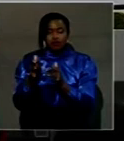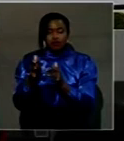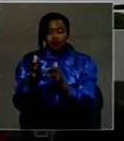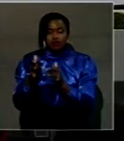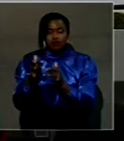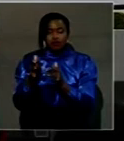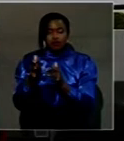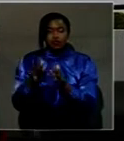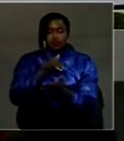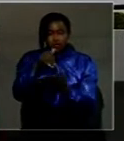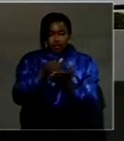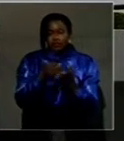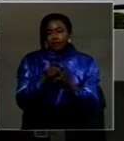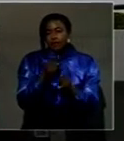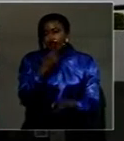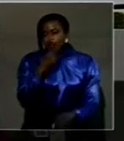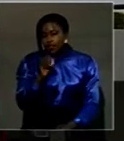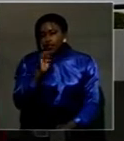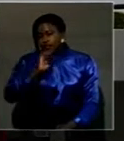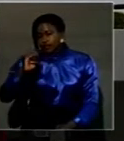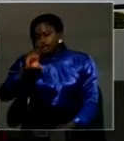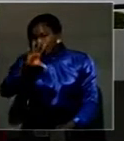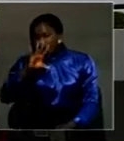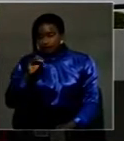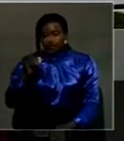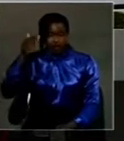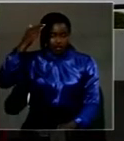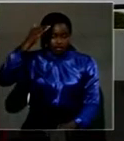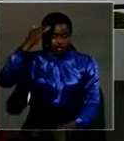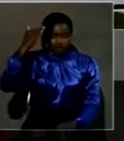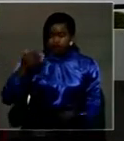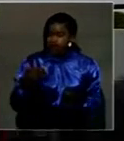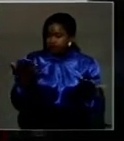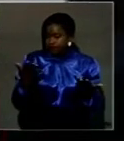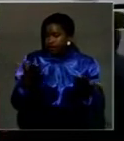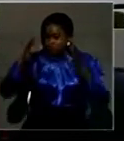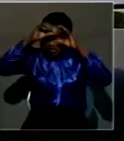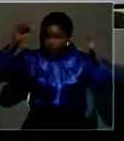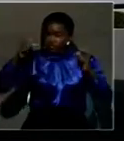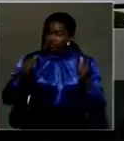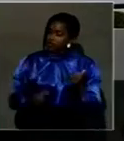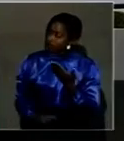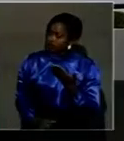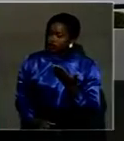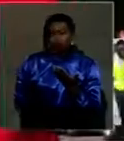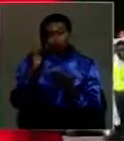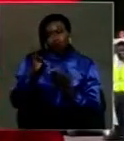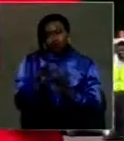20th East African Head of State Summit after confirmation by key representatives from all member states that they will